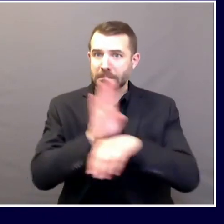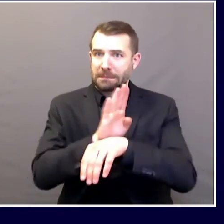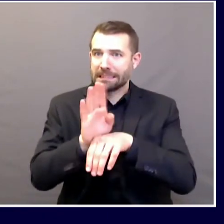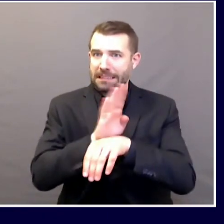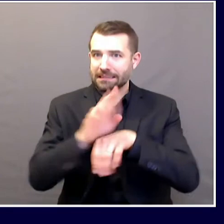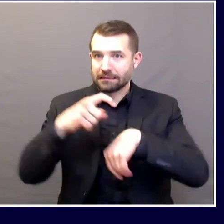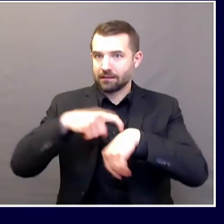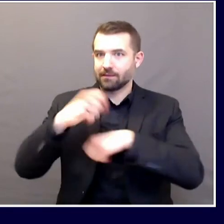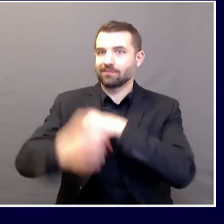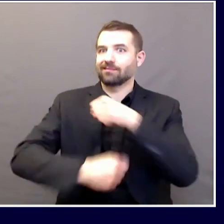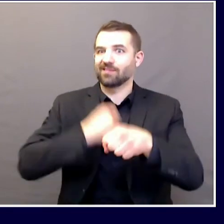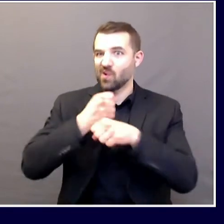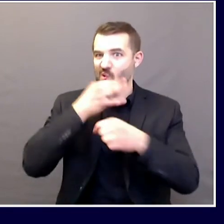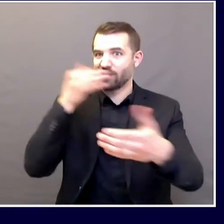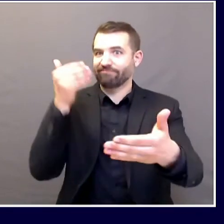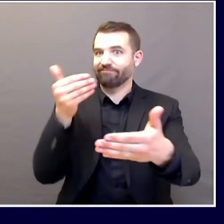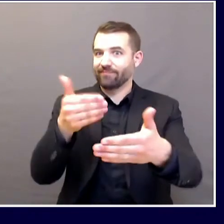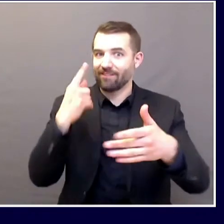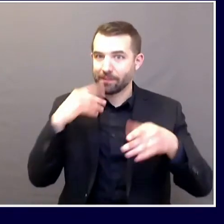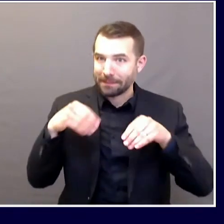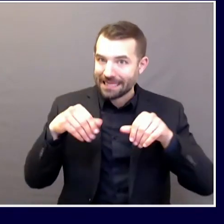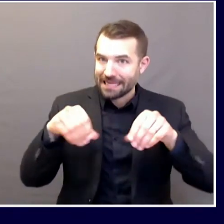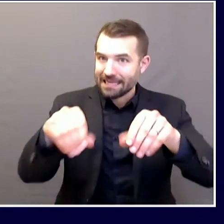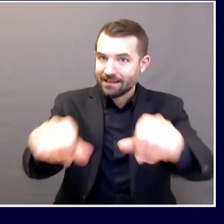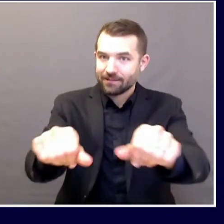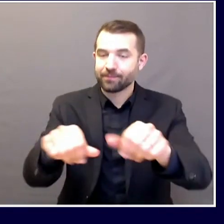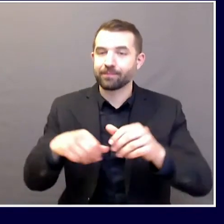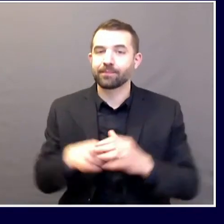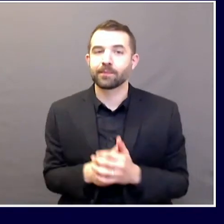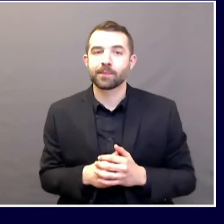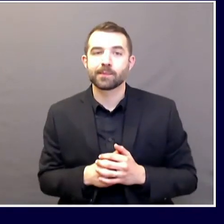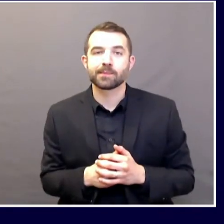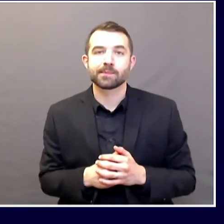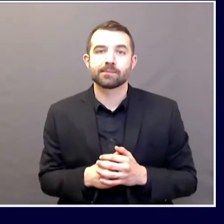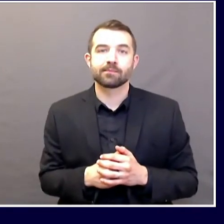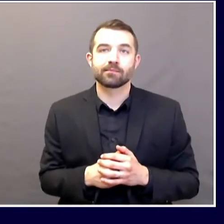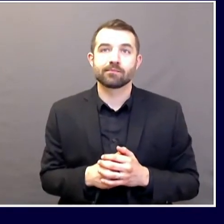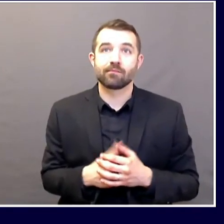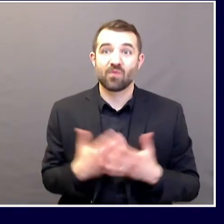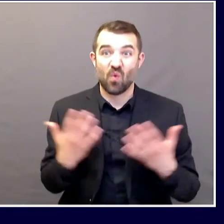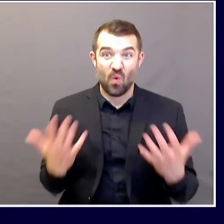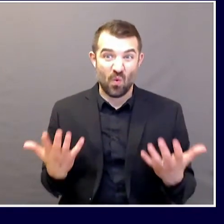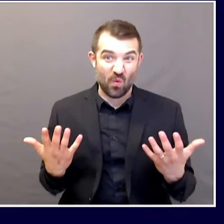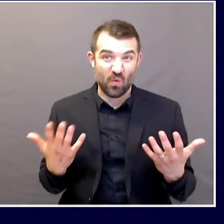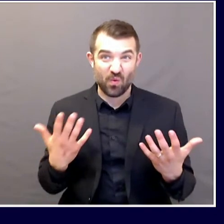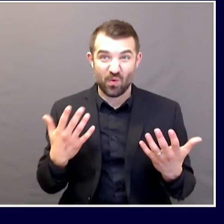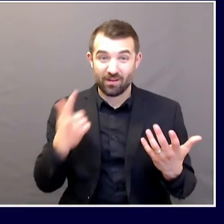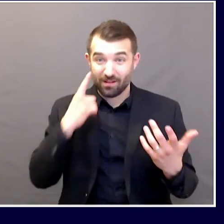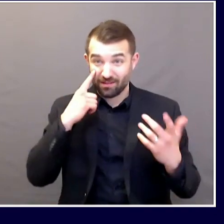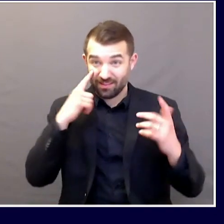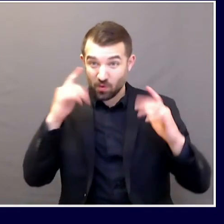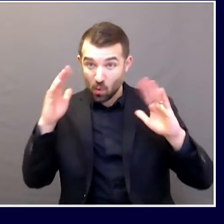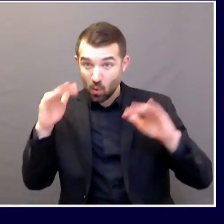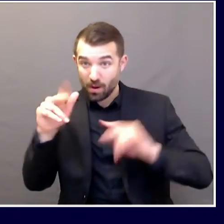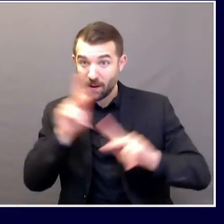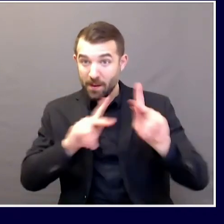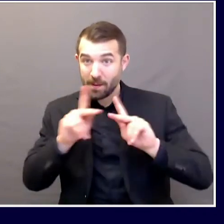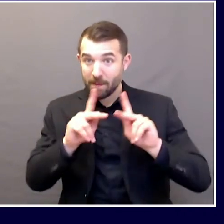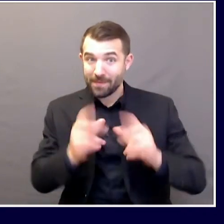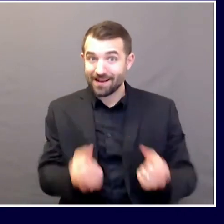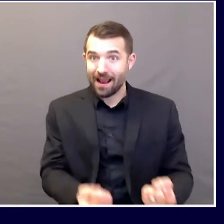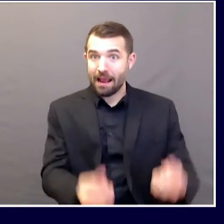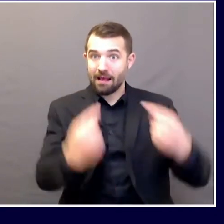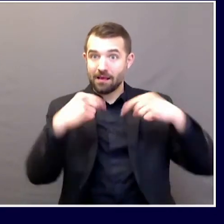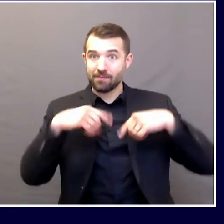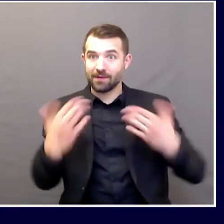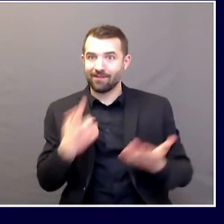seasonal workforces and need industry service providers to be back on farms. They would love to know if there is an